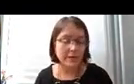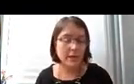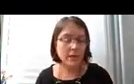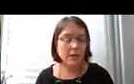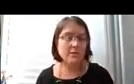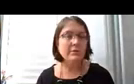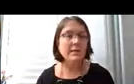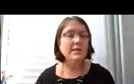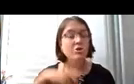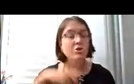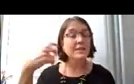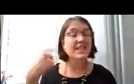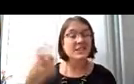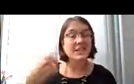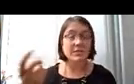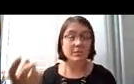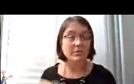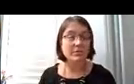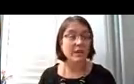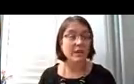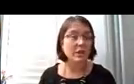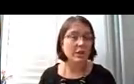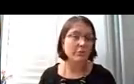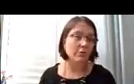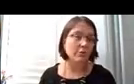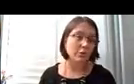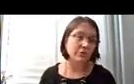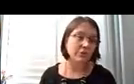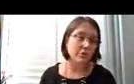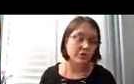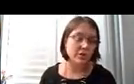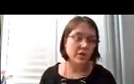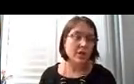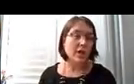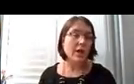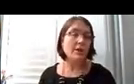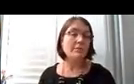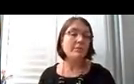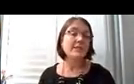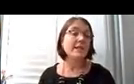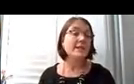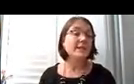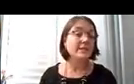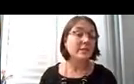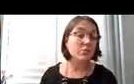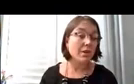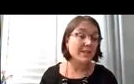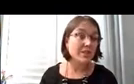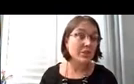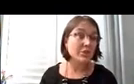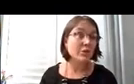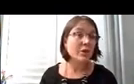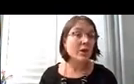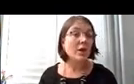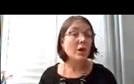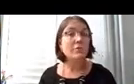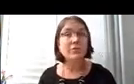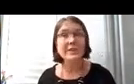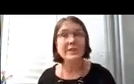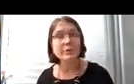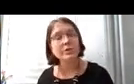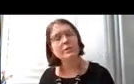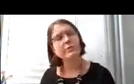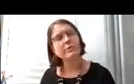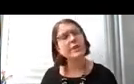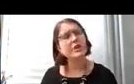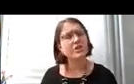your plenary to really try and tease out some of that learning from your students. Did anything surprise you?